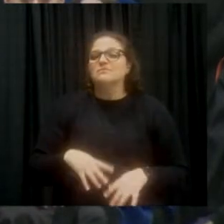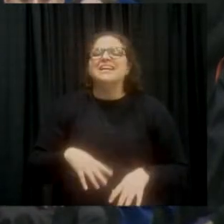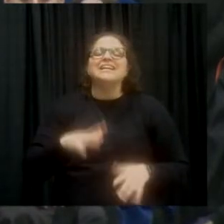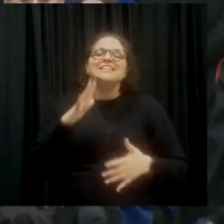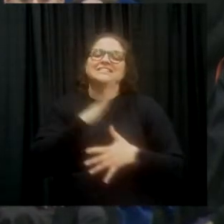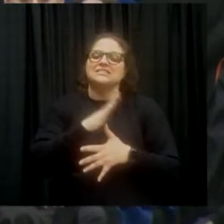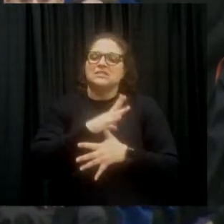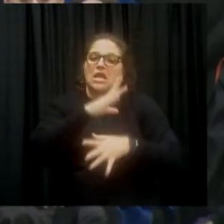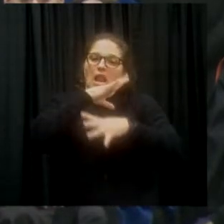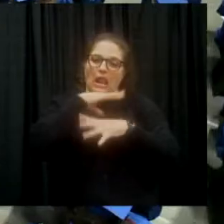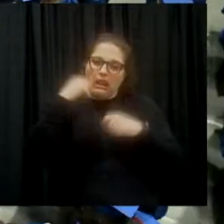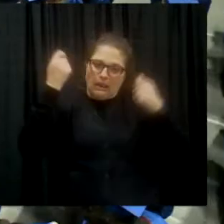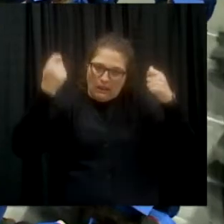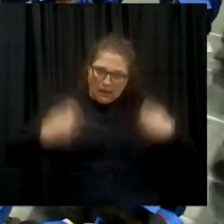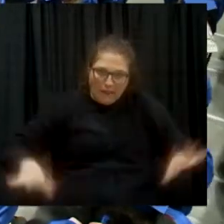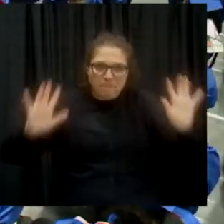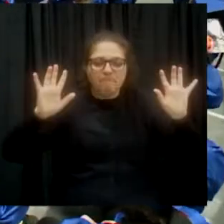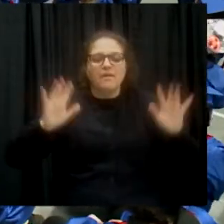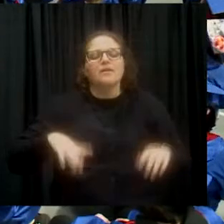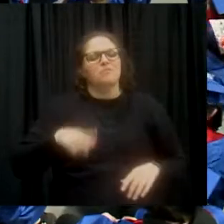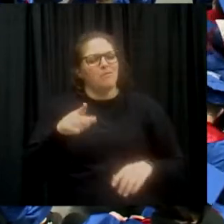all know most of you had it since freshman year.